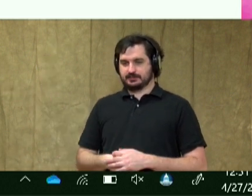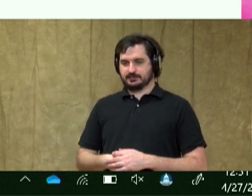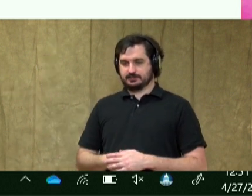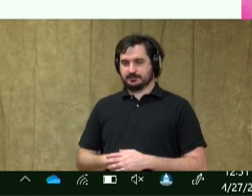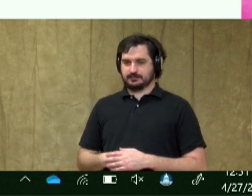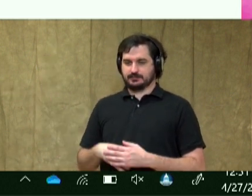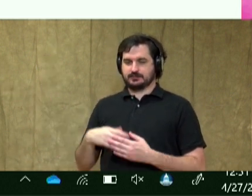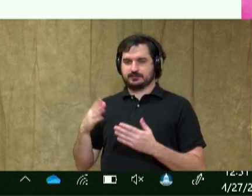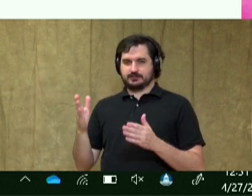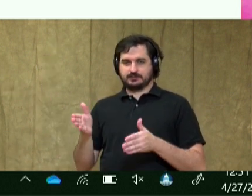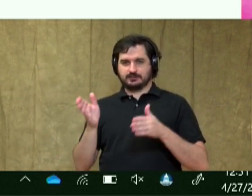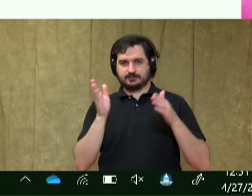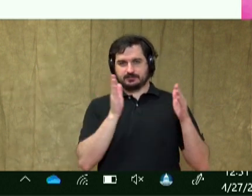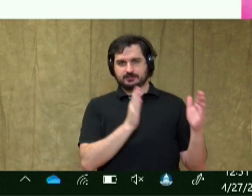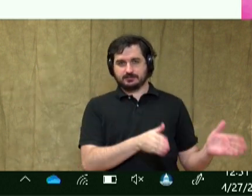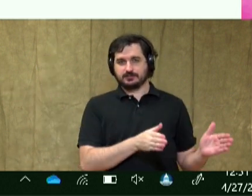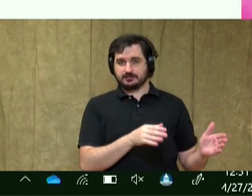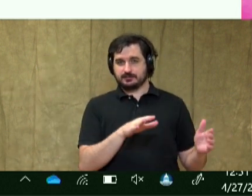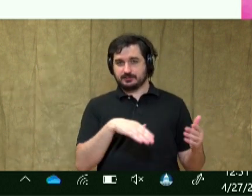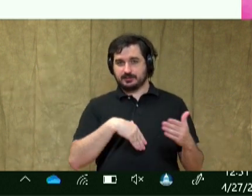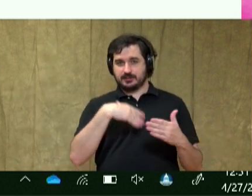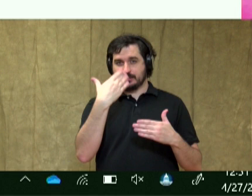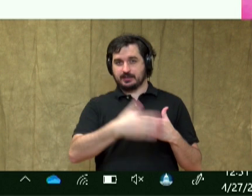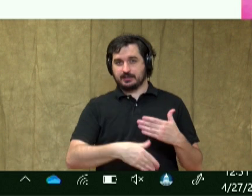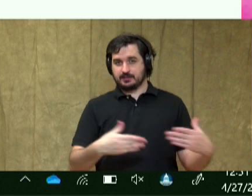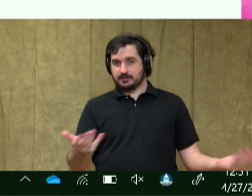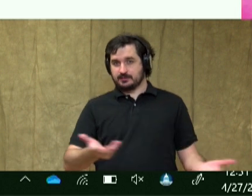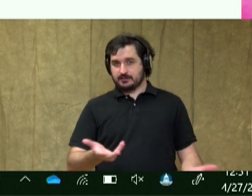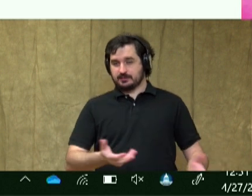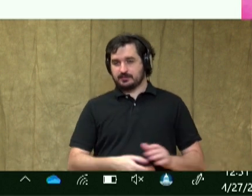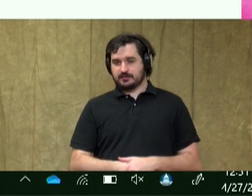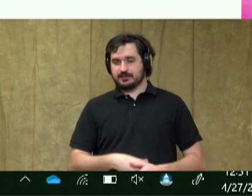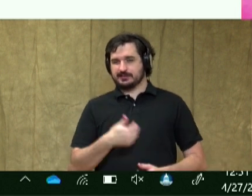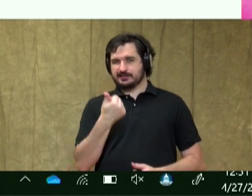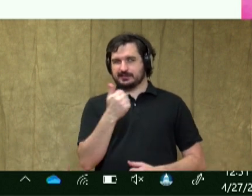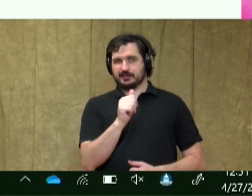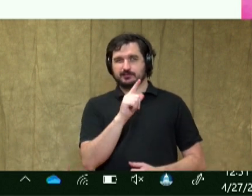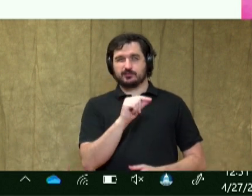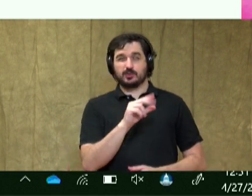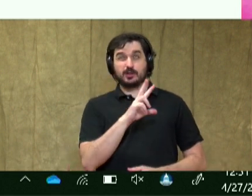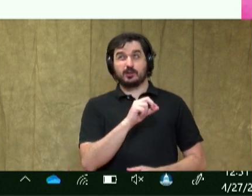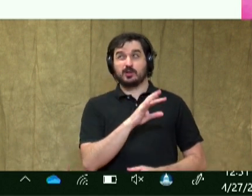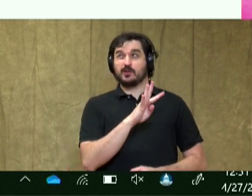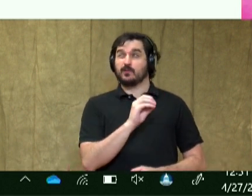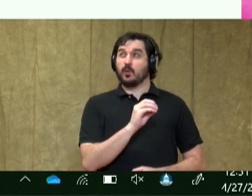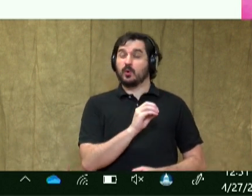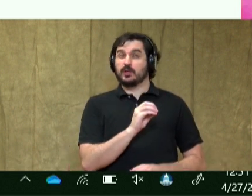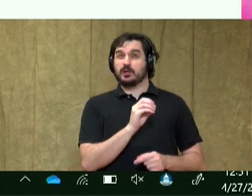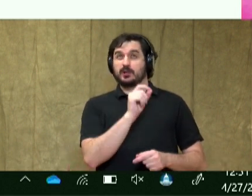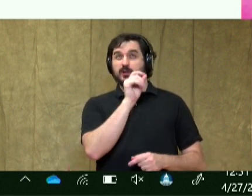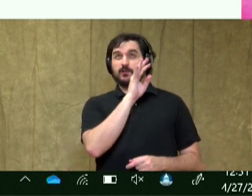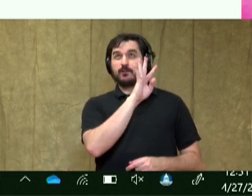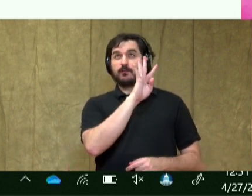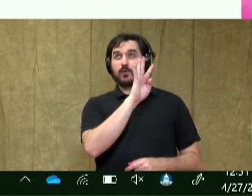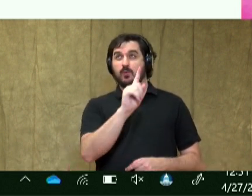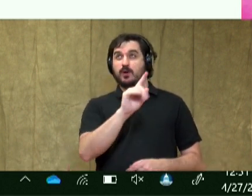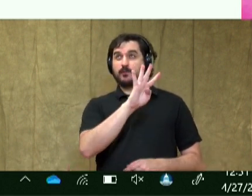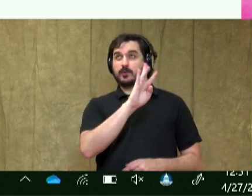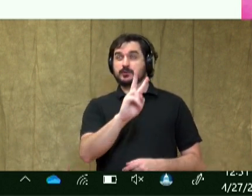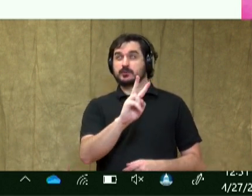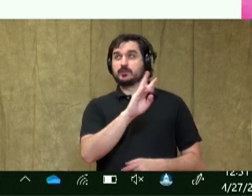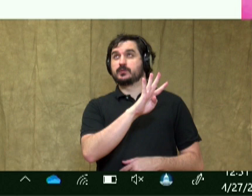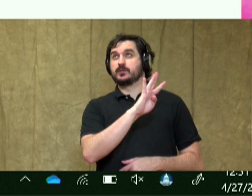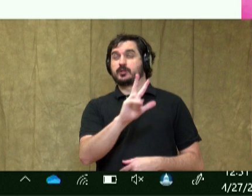What's the shaded fraction for this tile? 10, 20, 30, 40, 41,